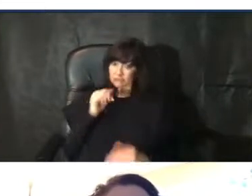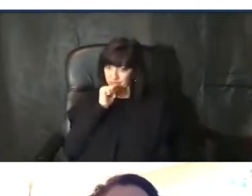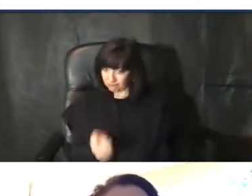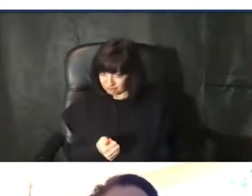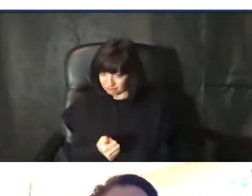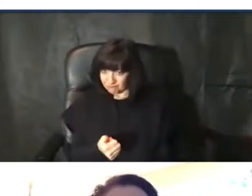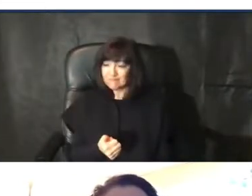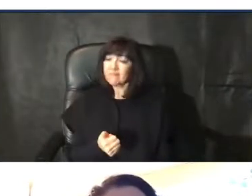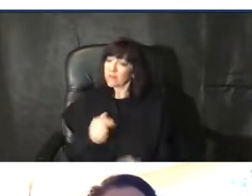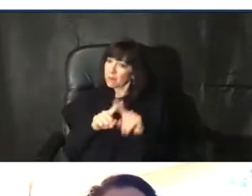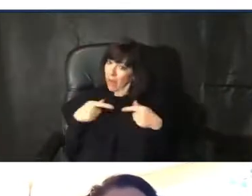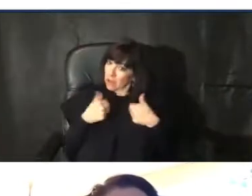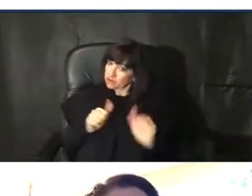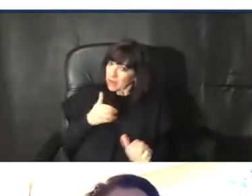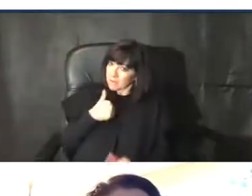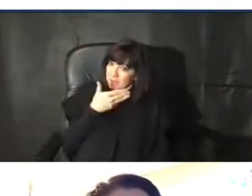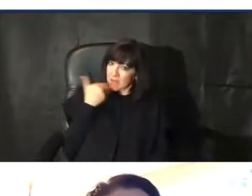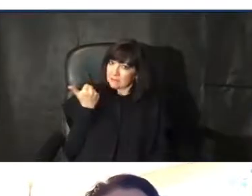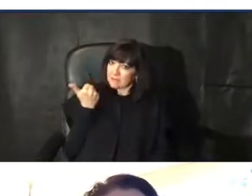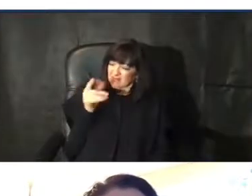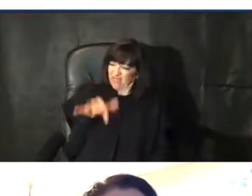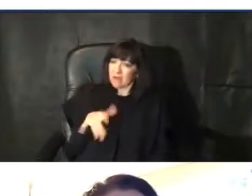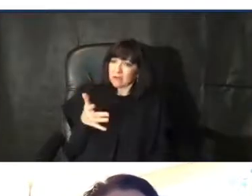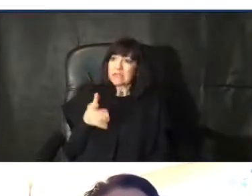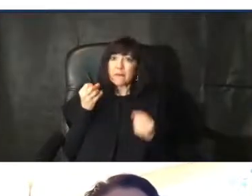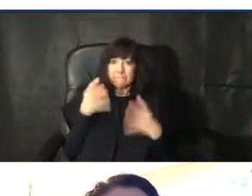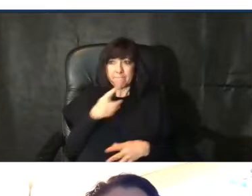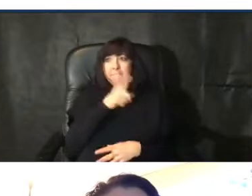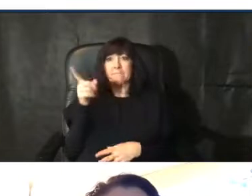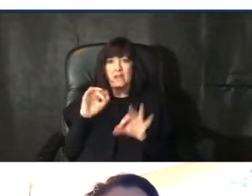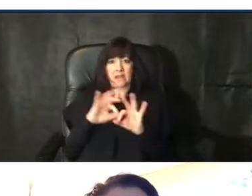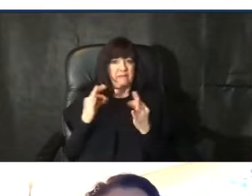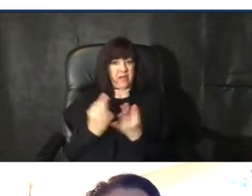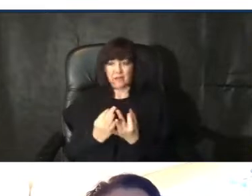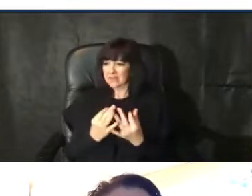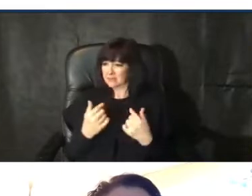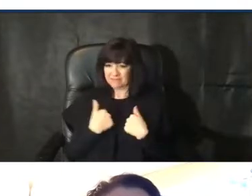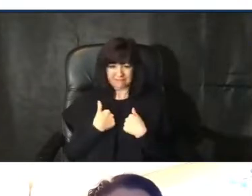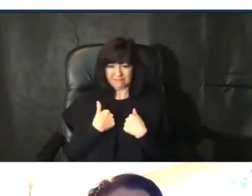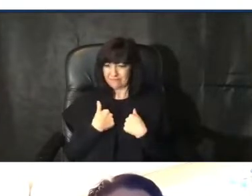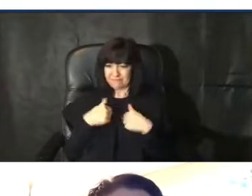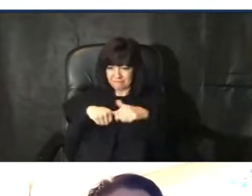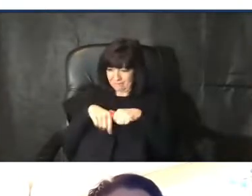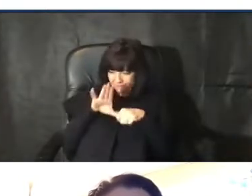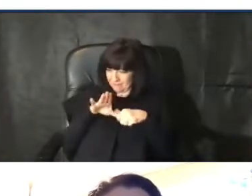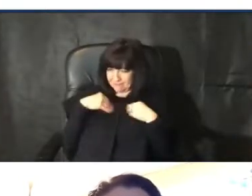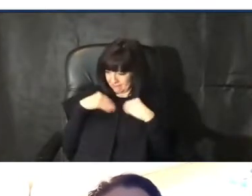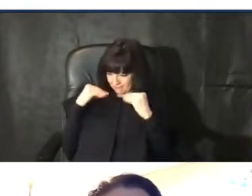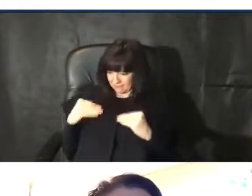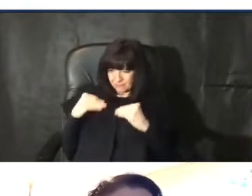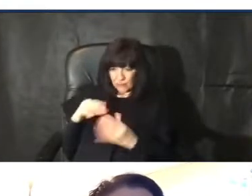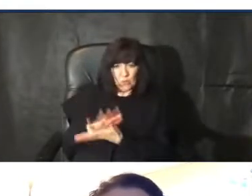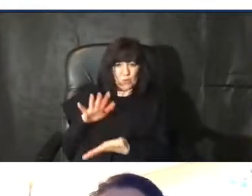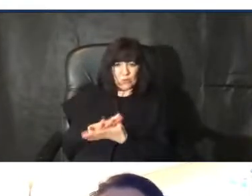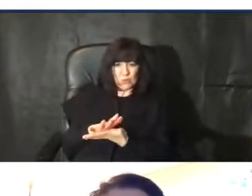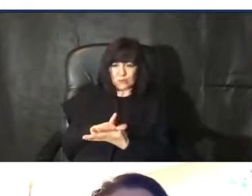So I think that's probably one of the biggest stresses we're hearing from families is trying to figure out how to teach their children.